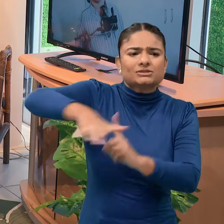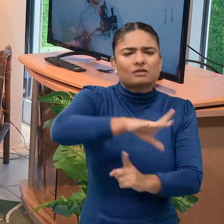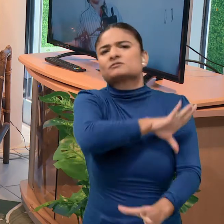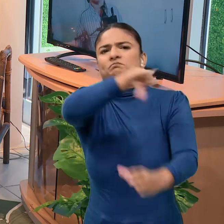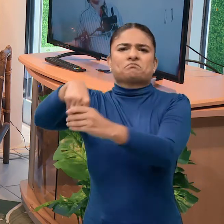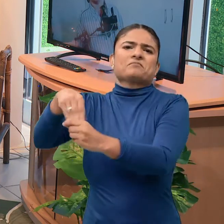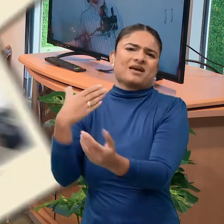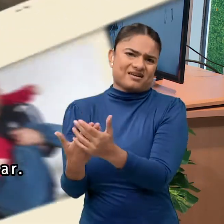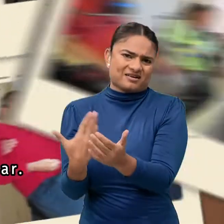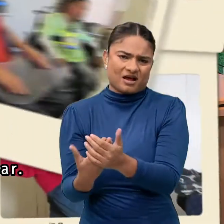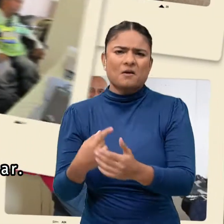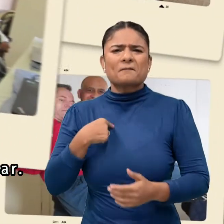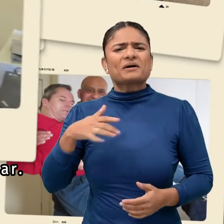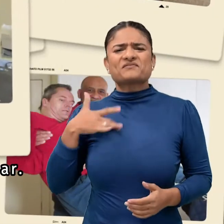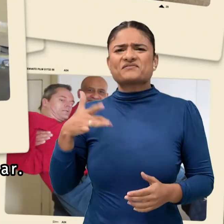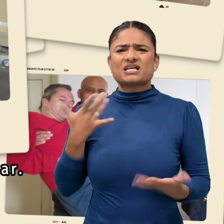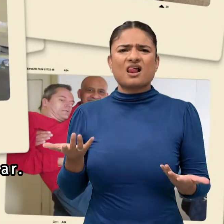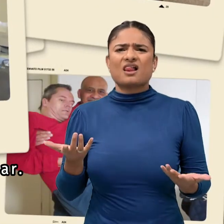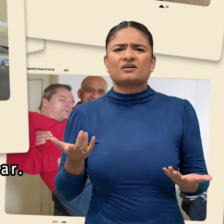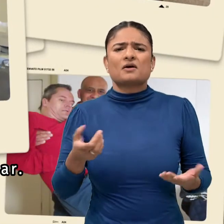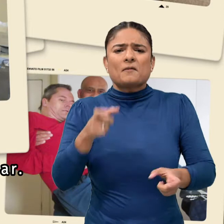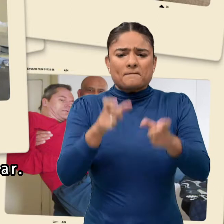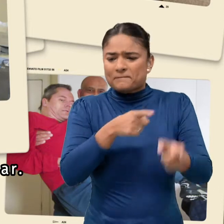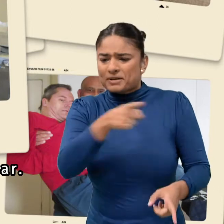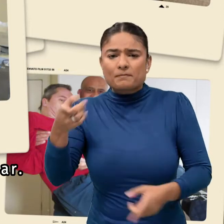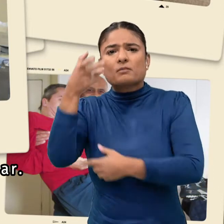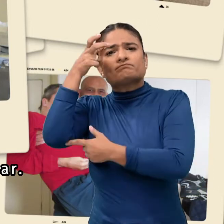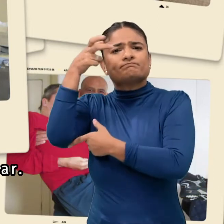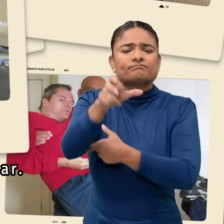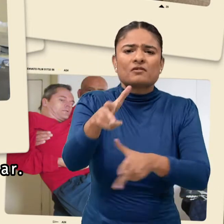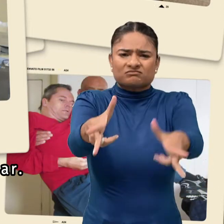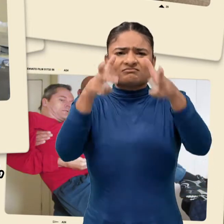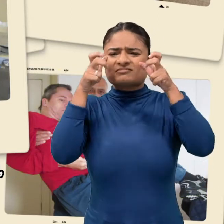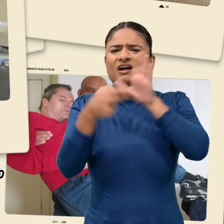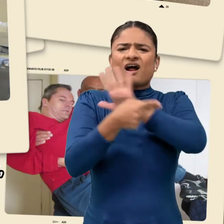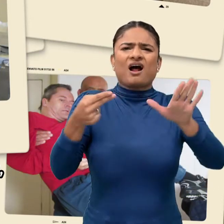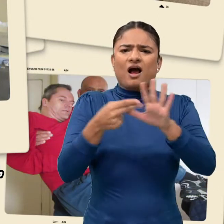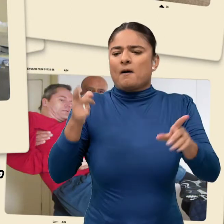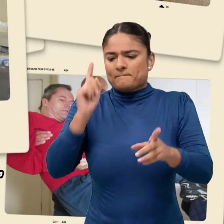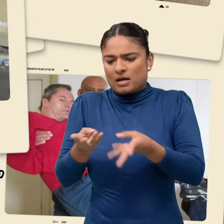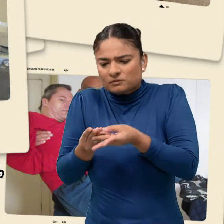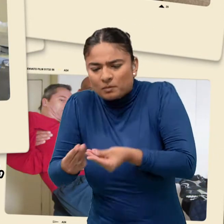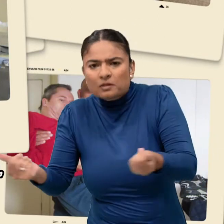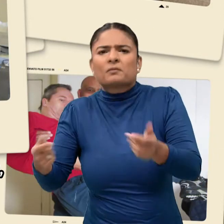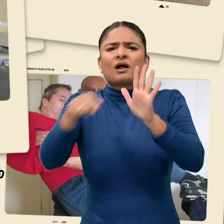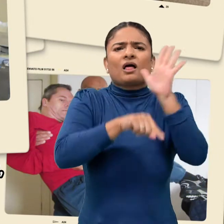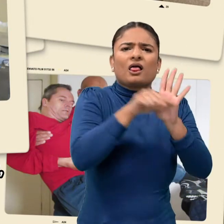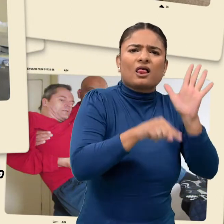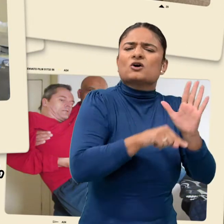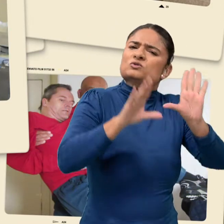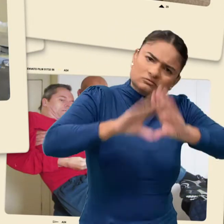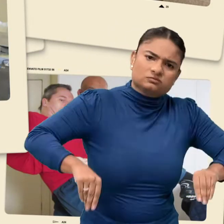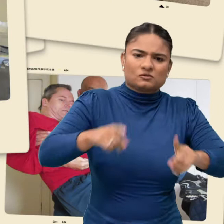included in society in general, then myths and preconceptions disappear. The more you interact with somebody, the more you get to